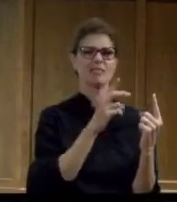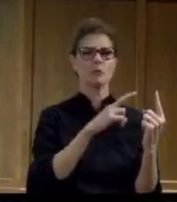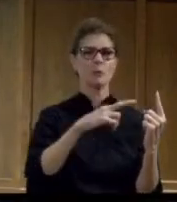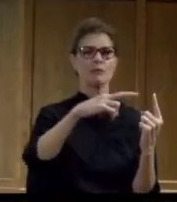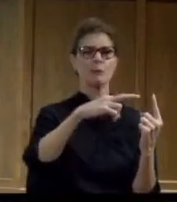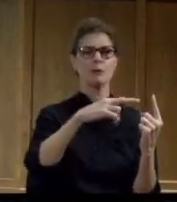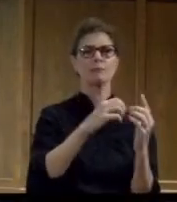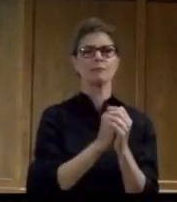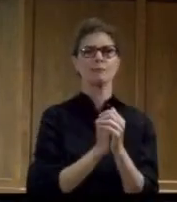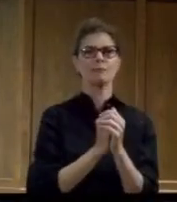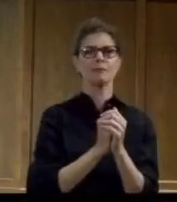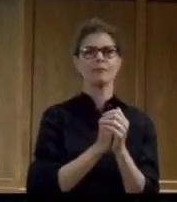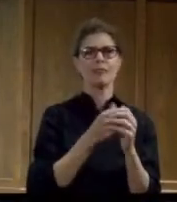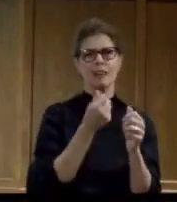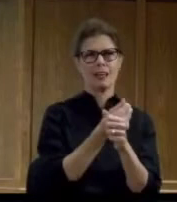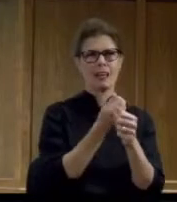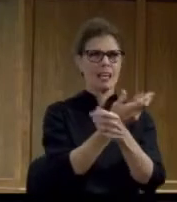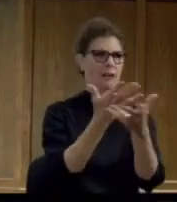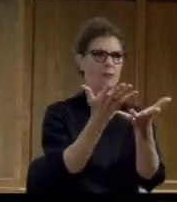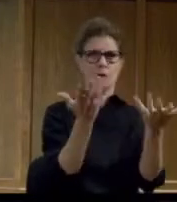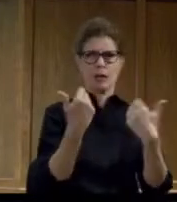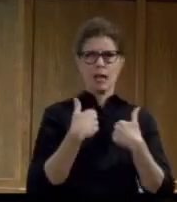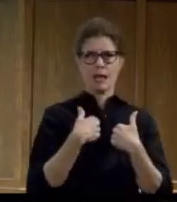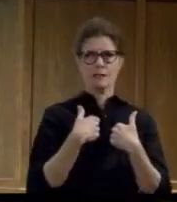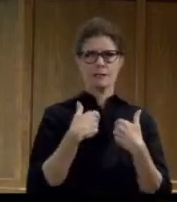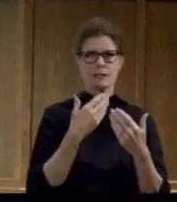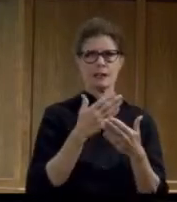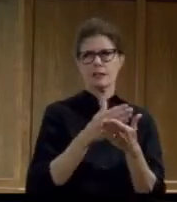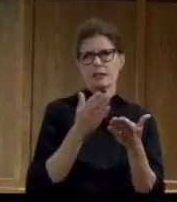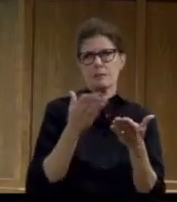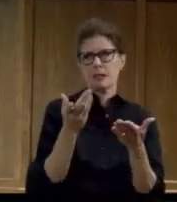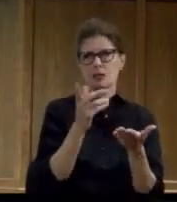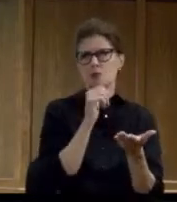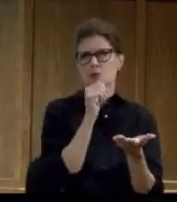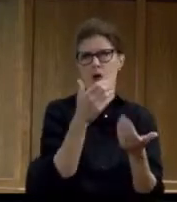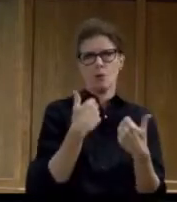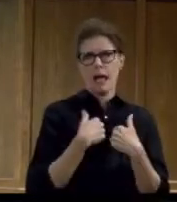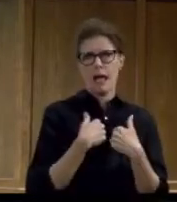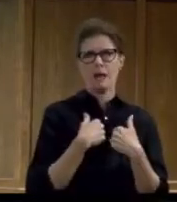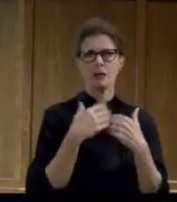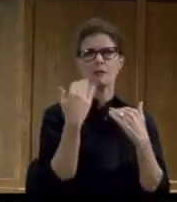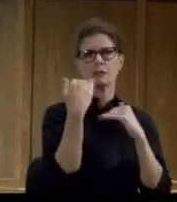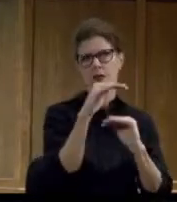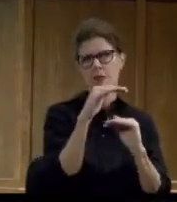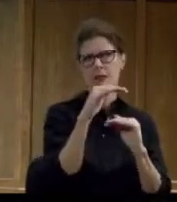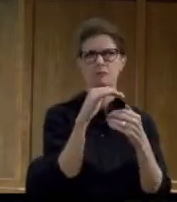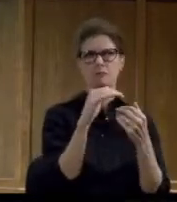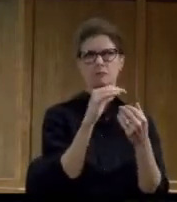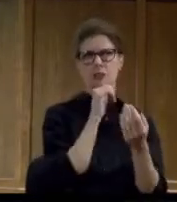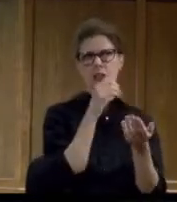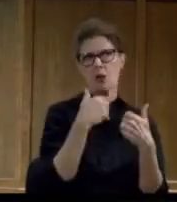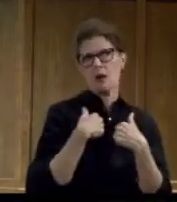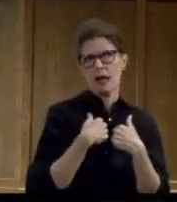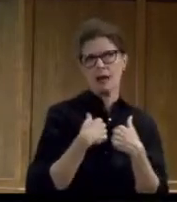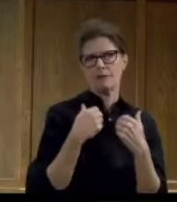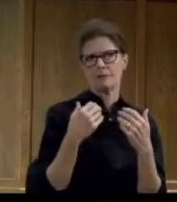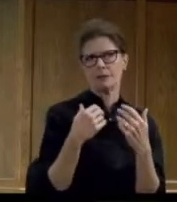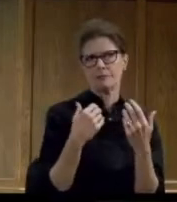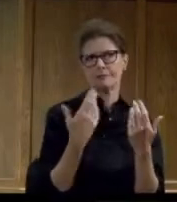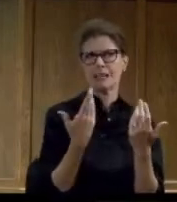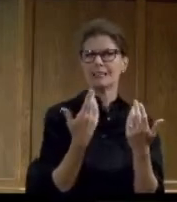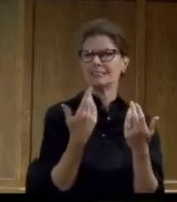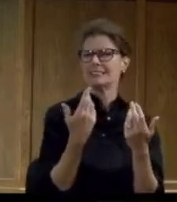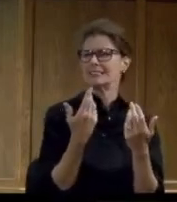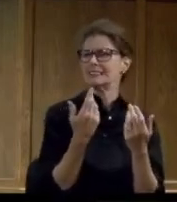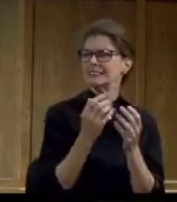your life or something that you don't have. So you, and everybody has this. It's, you know, if I just had a few